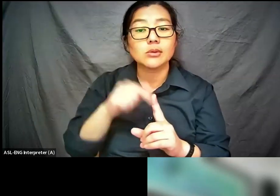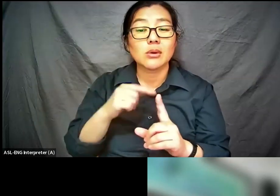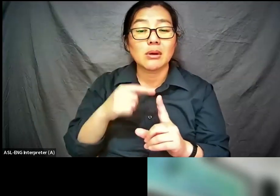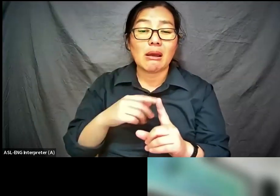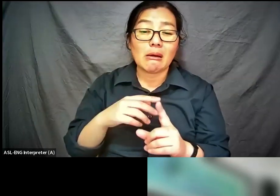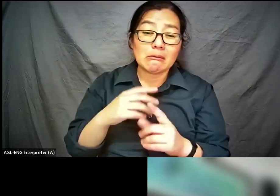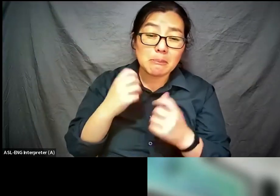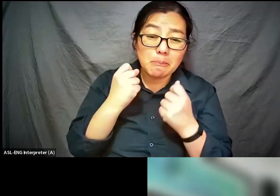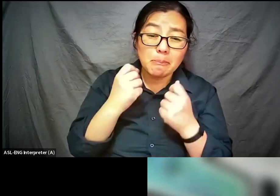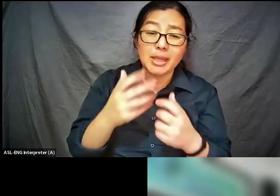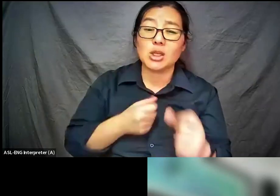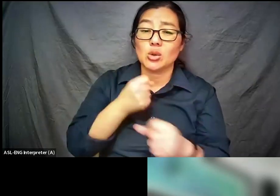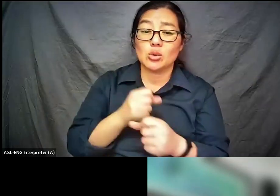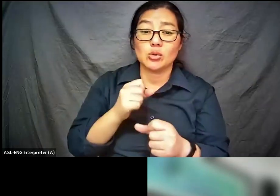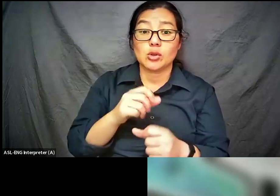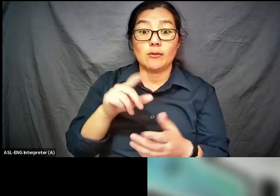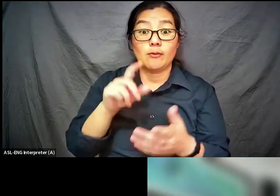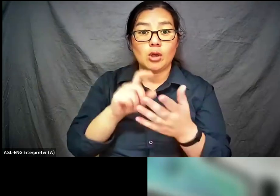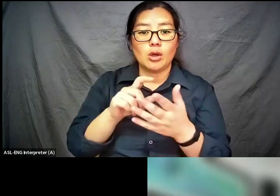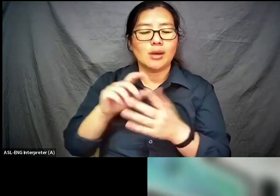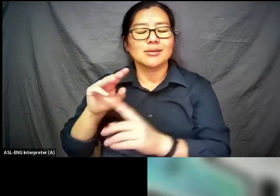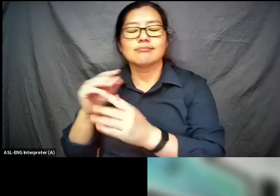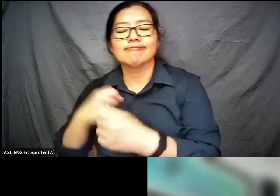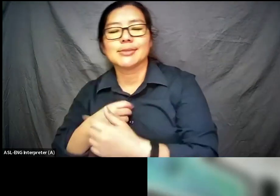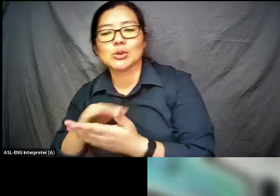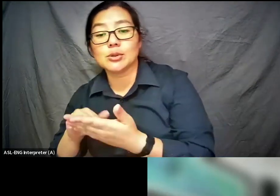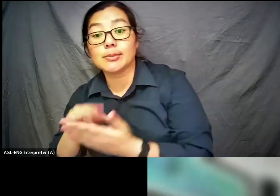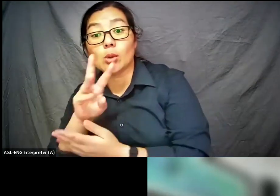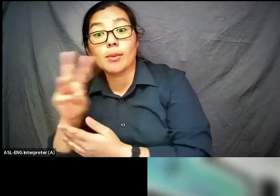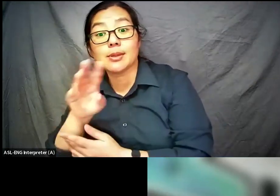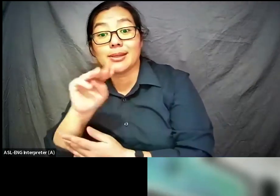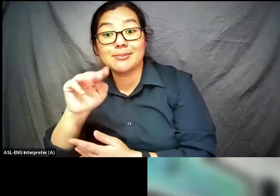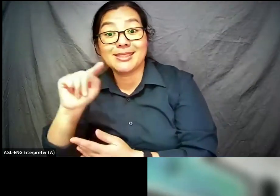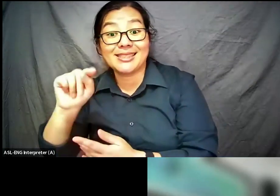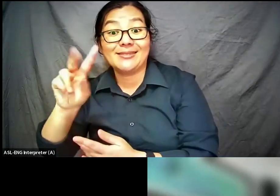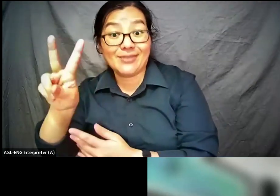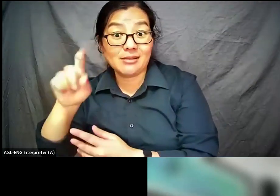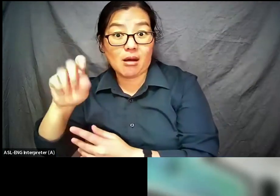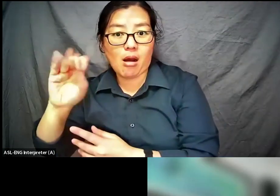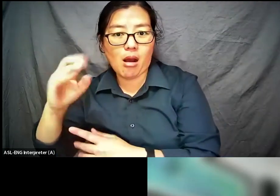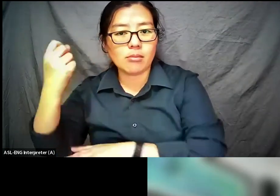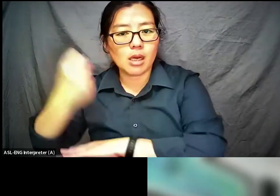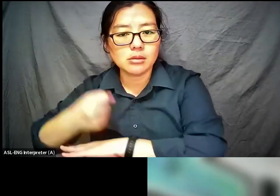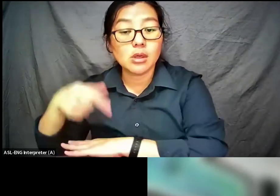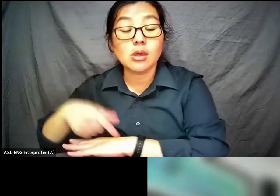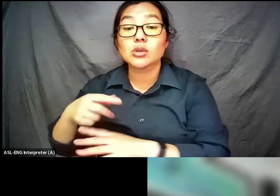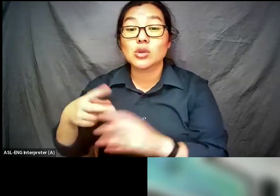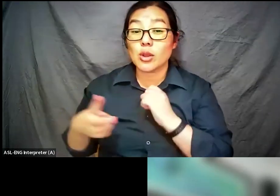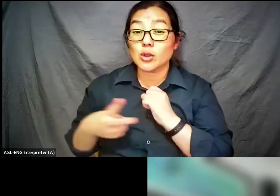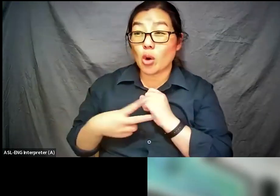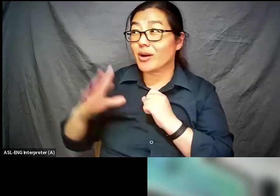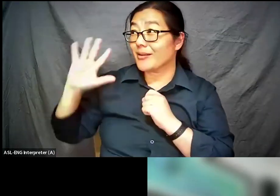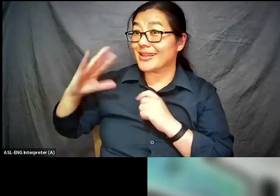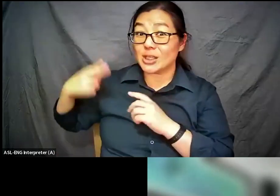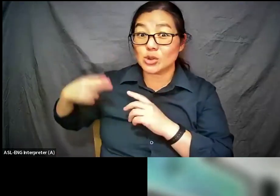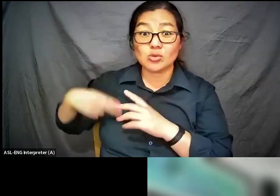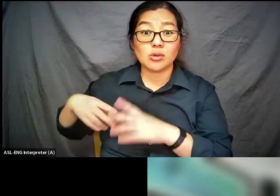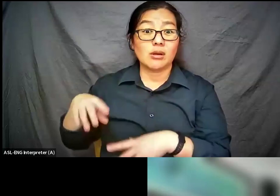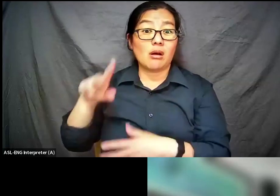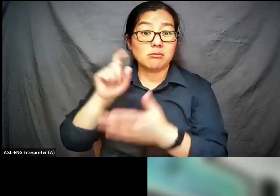building when you're coming up with your interview questions. And if you find it to be either easier or harder to do that